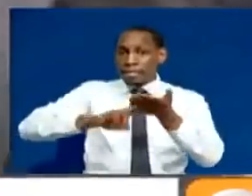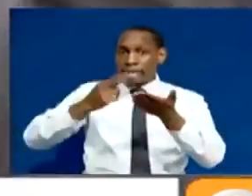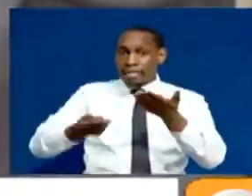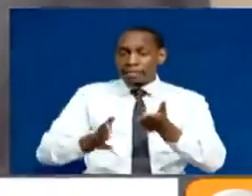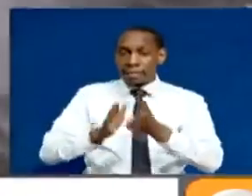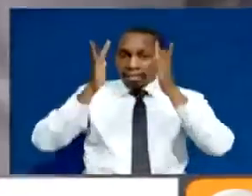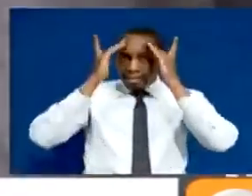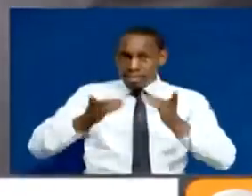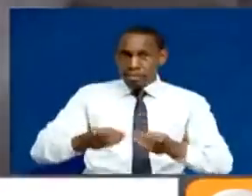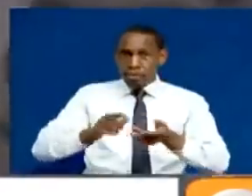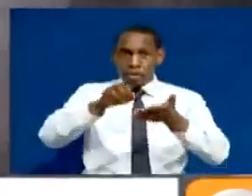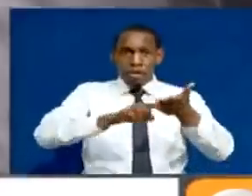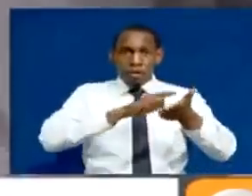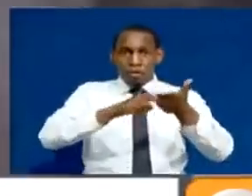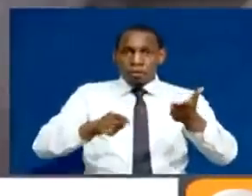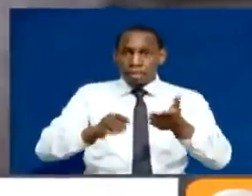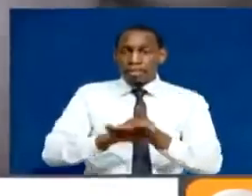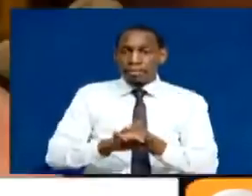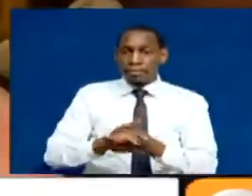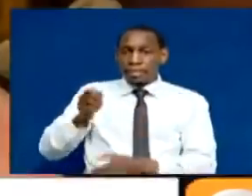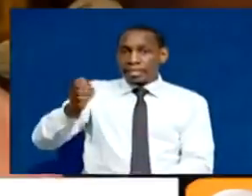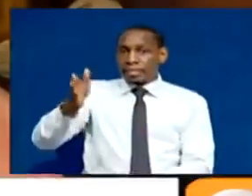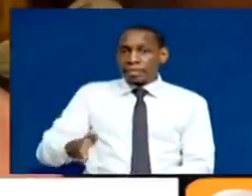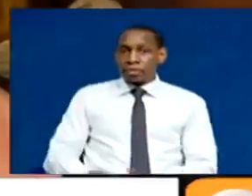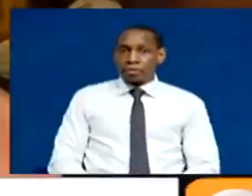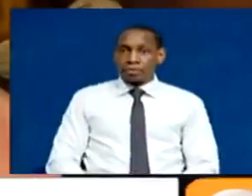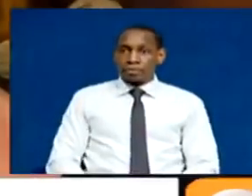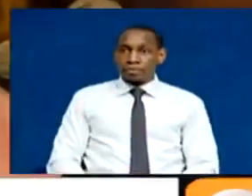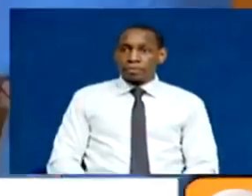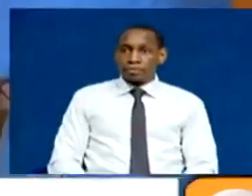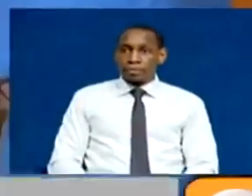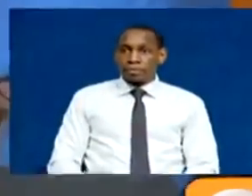failing to make the decision to charge Kantai. Hassan Mugambi, Citizen TV.